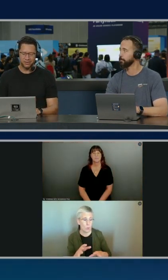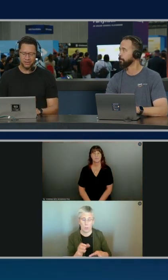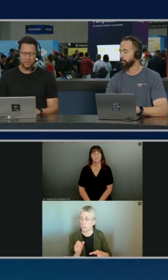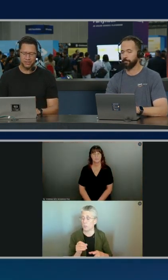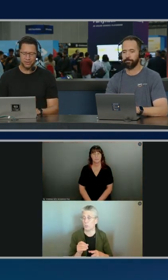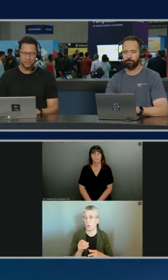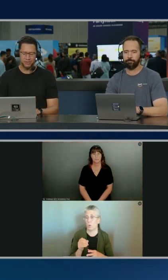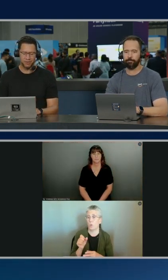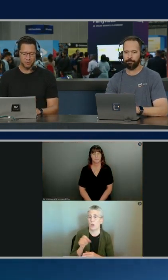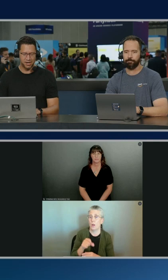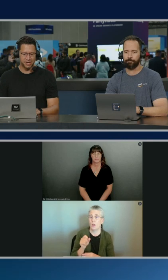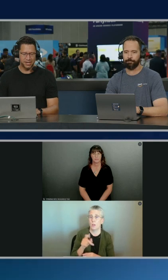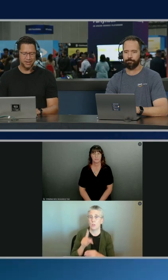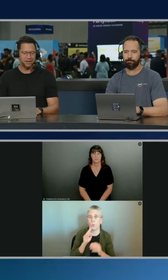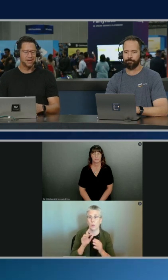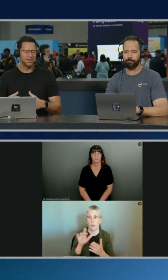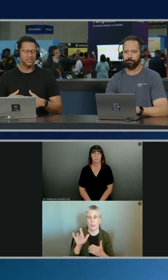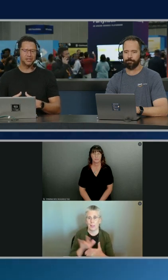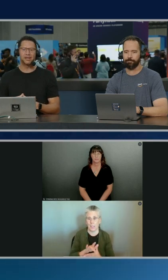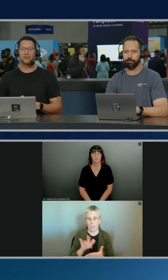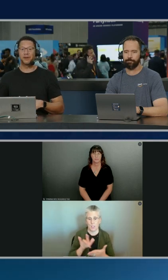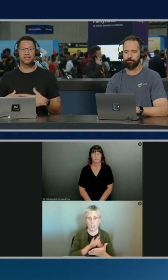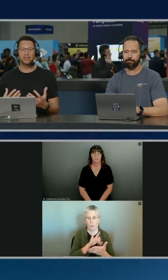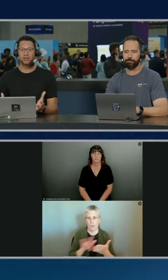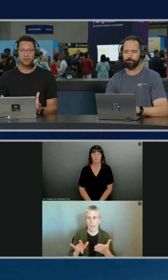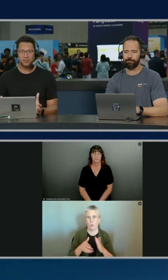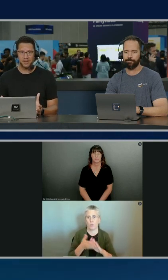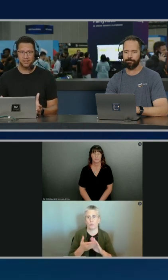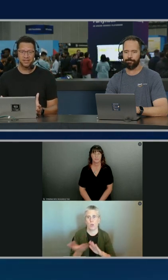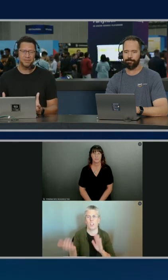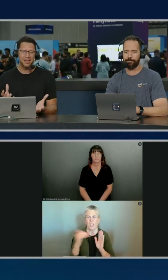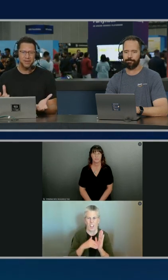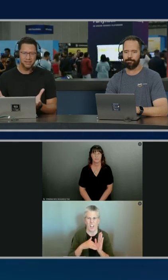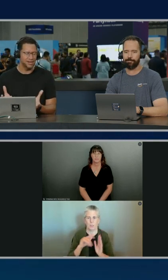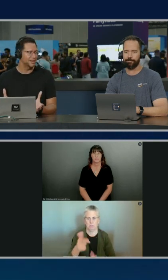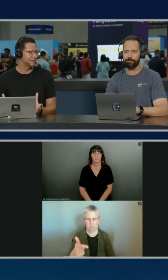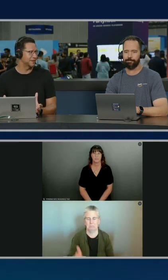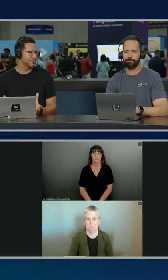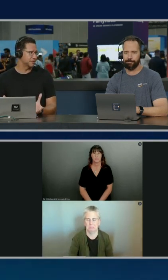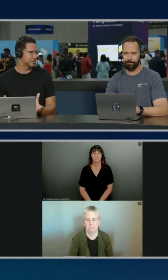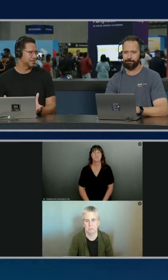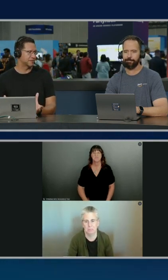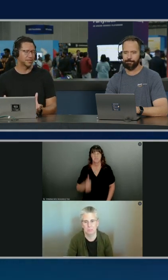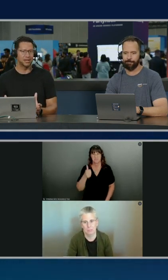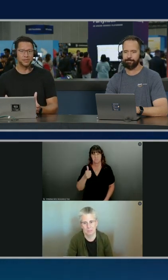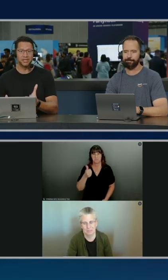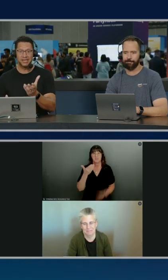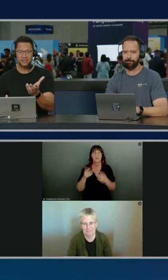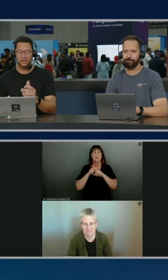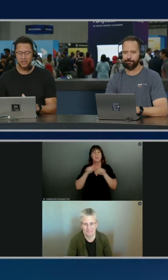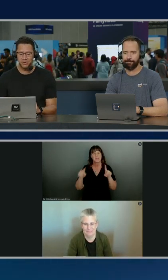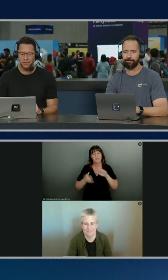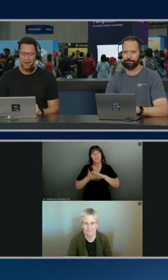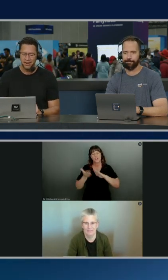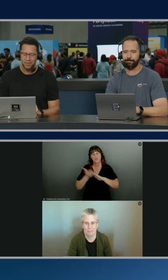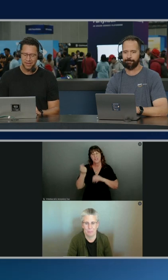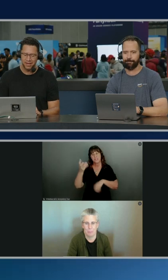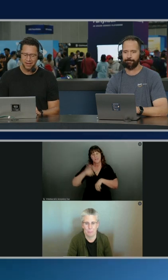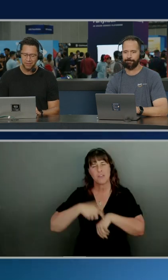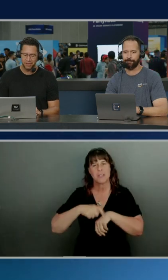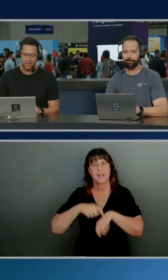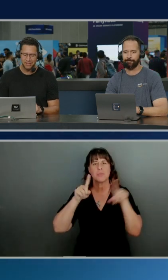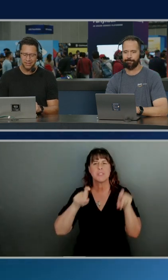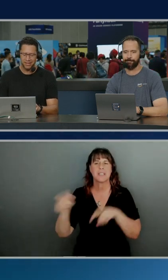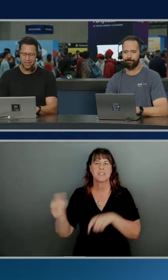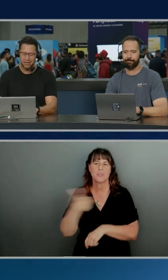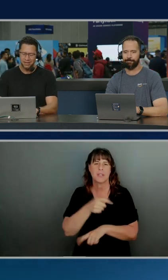that out. We'll run it again. It should give a very similar response. It might be slightly different if you run it several times. You can test it on your own. But then I'm